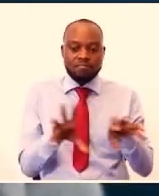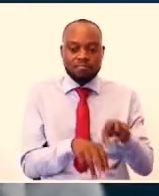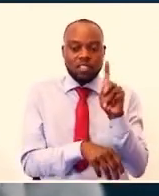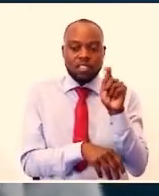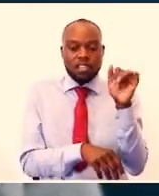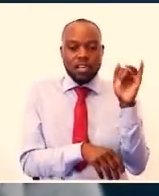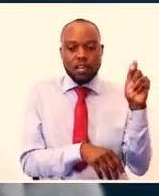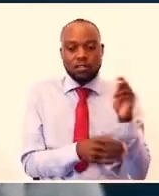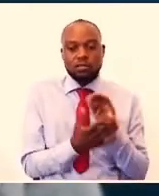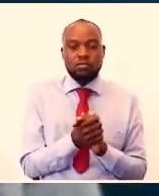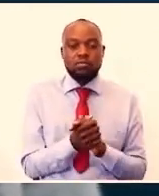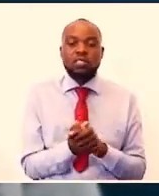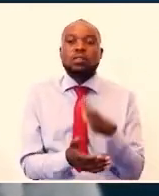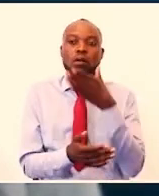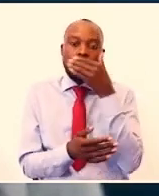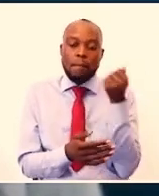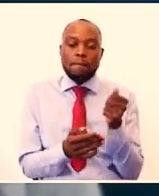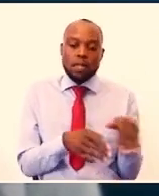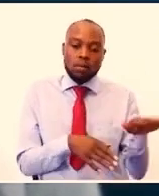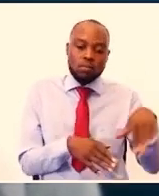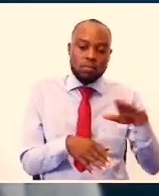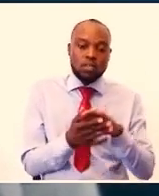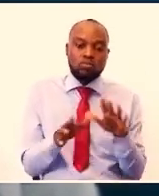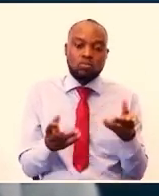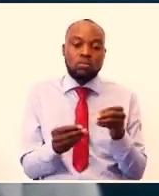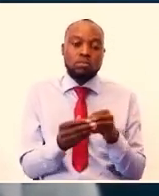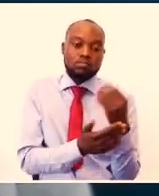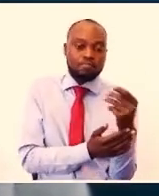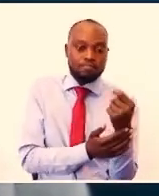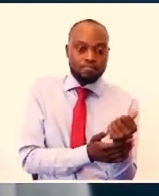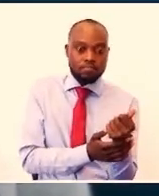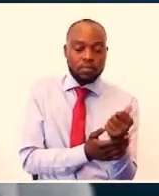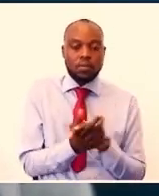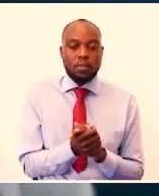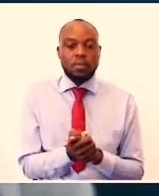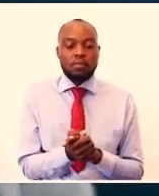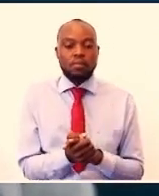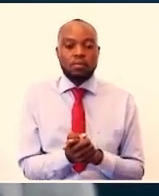African countries in a much better place to finance most of its